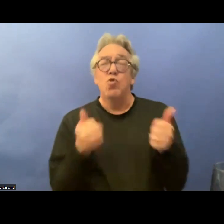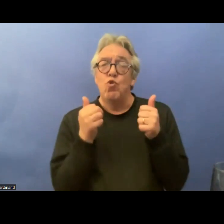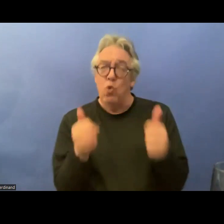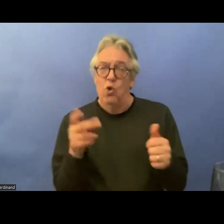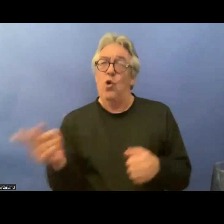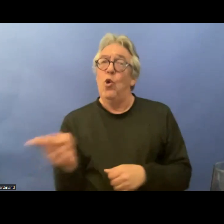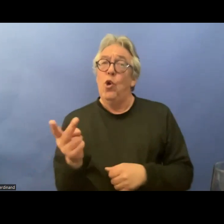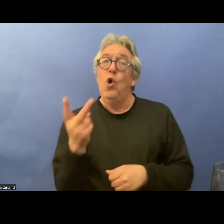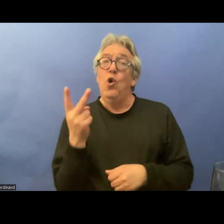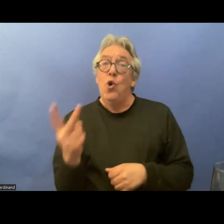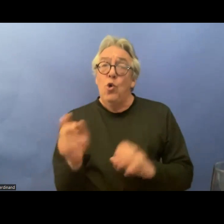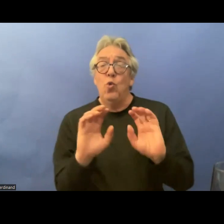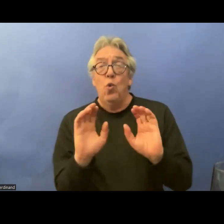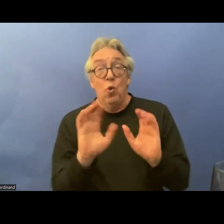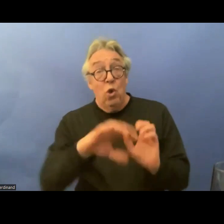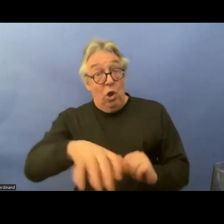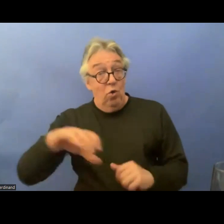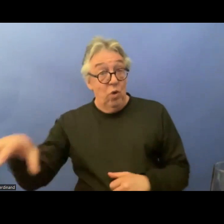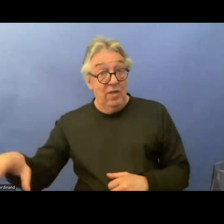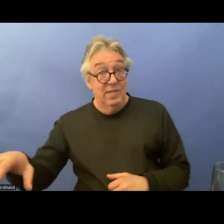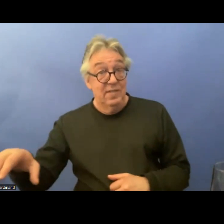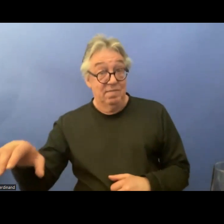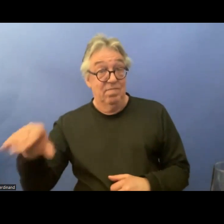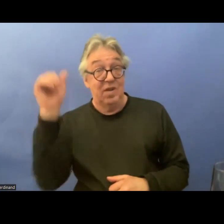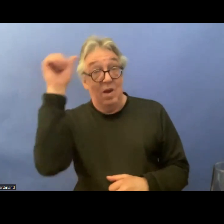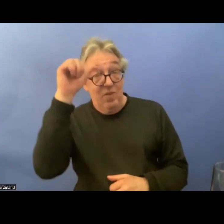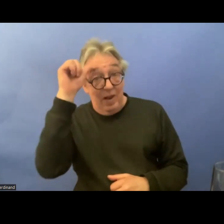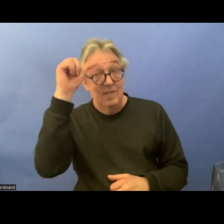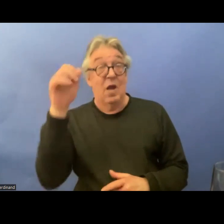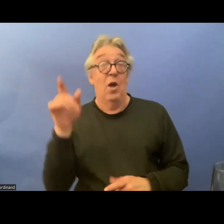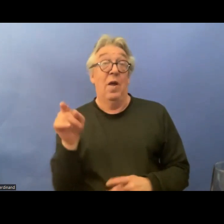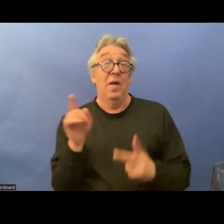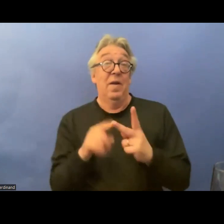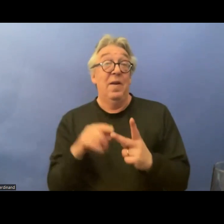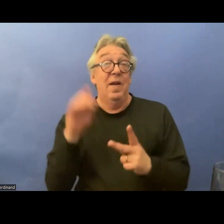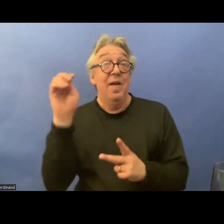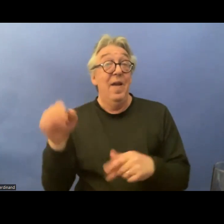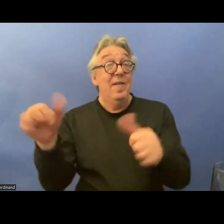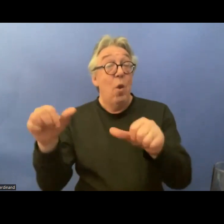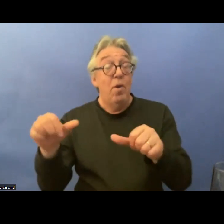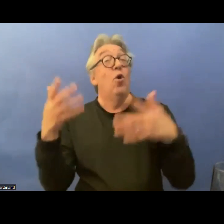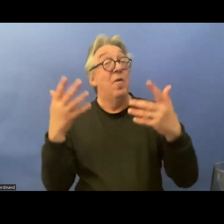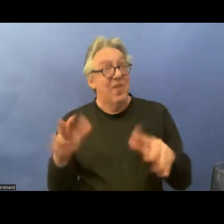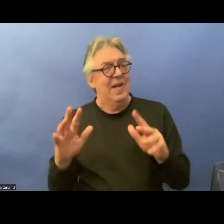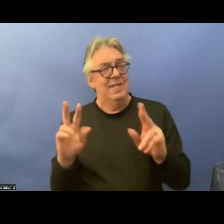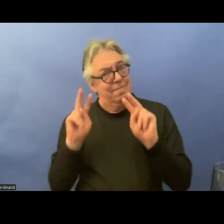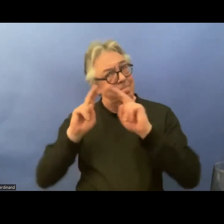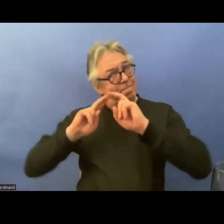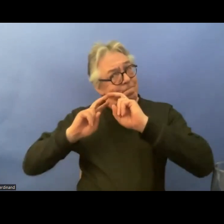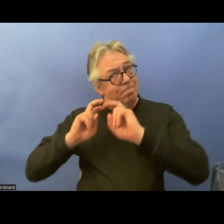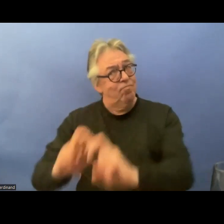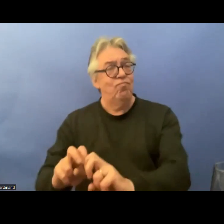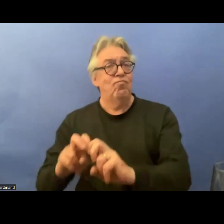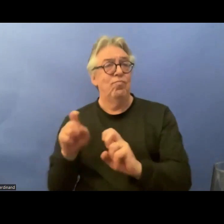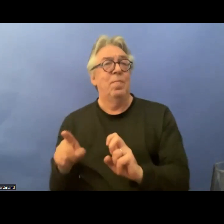every stage of these 2 operational evaluations. And likewise, also in terms of centrality of protection, some